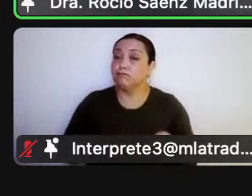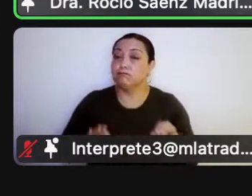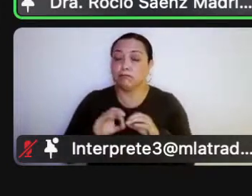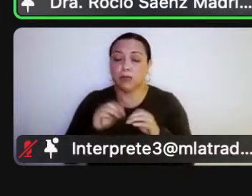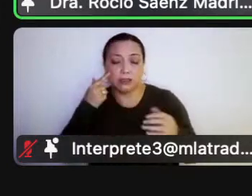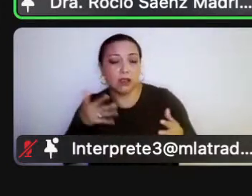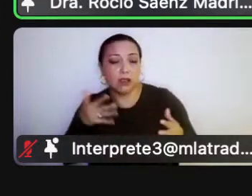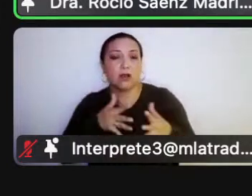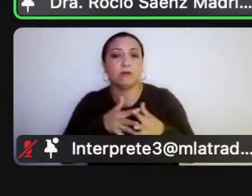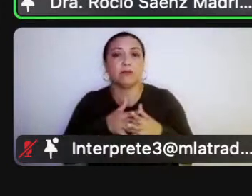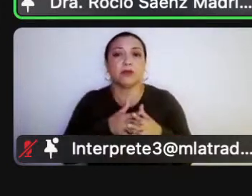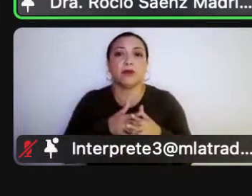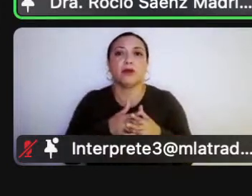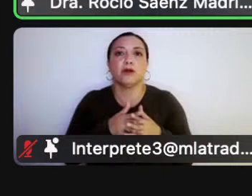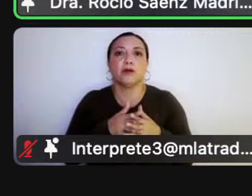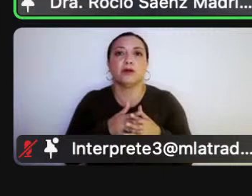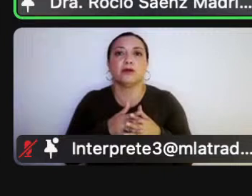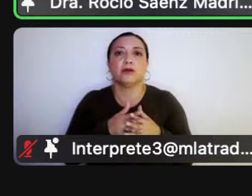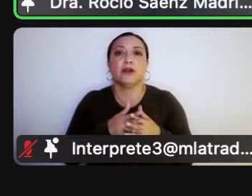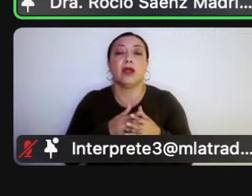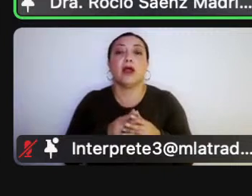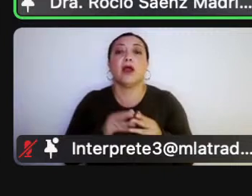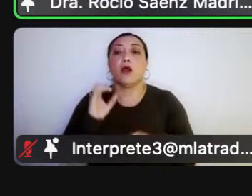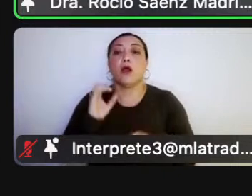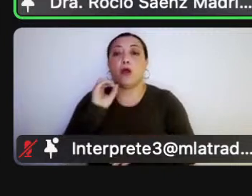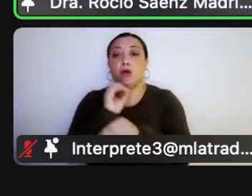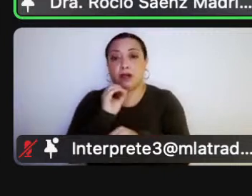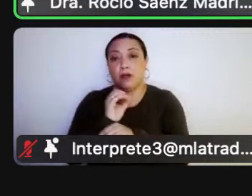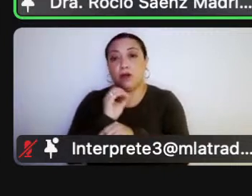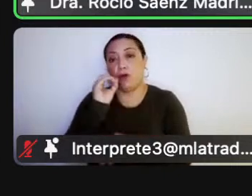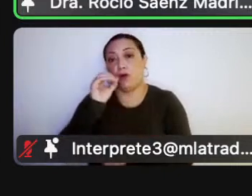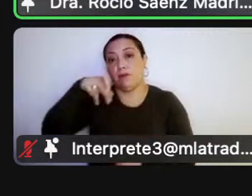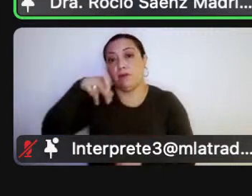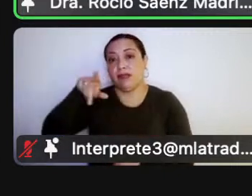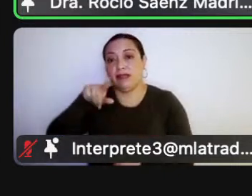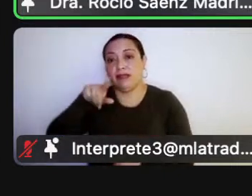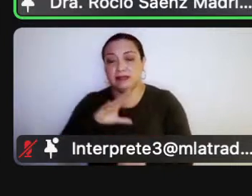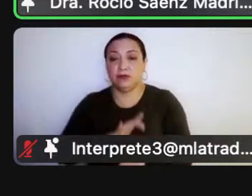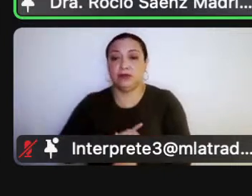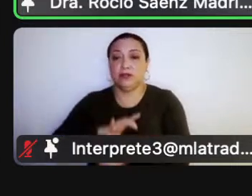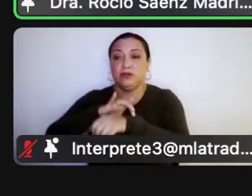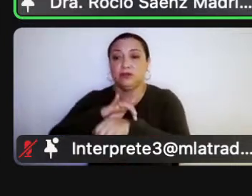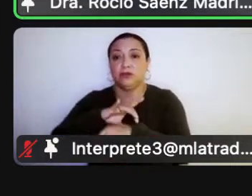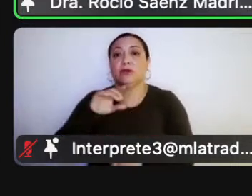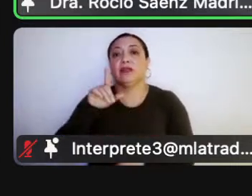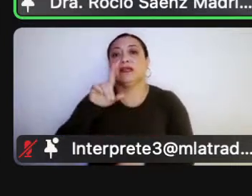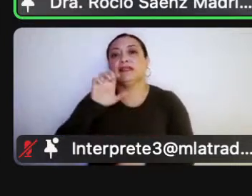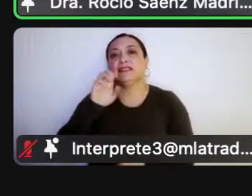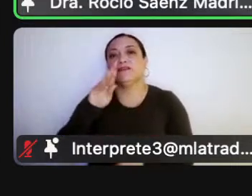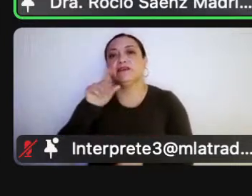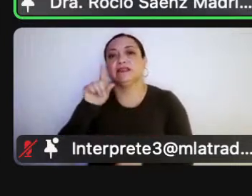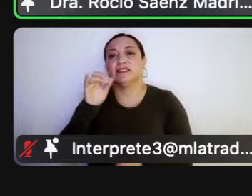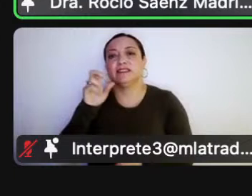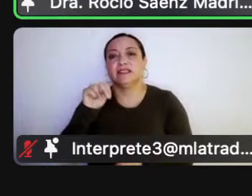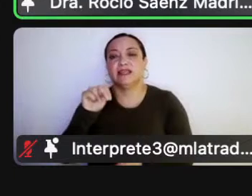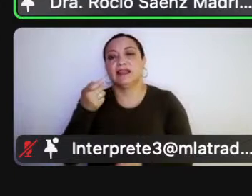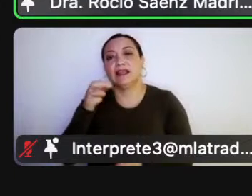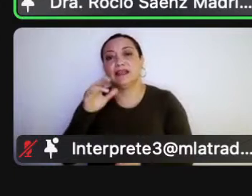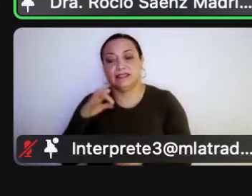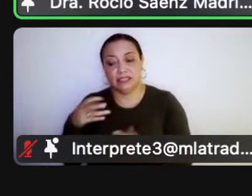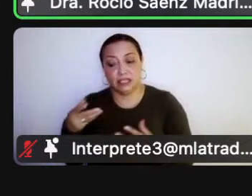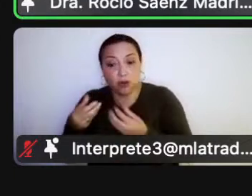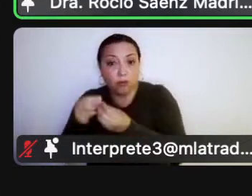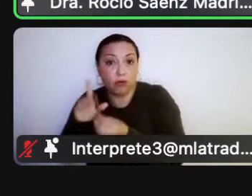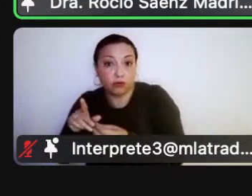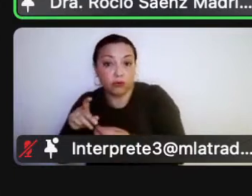very articulately, in a very articulate way with the PAHO with Dr. Sebastian